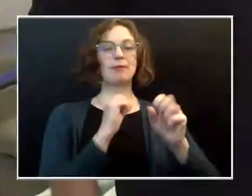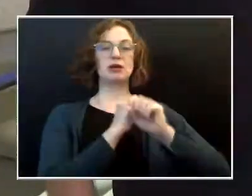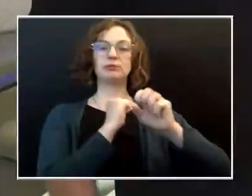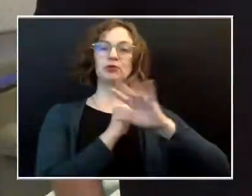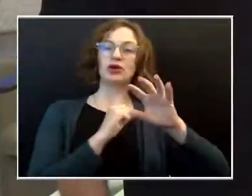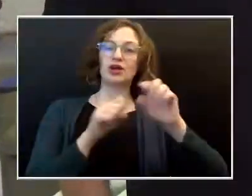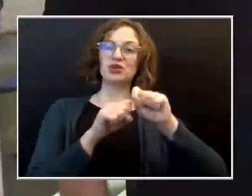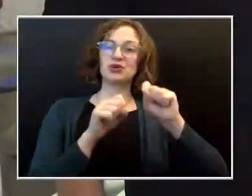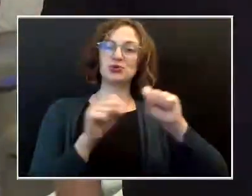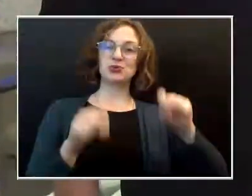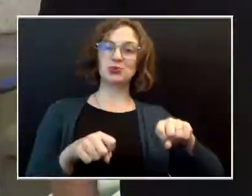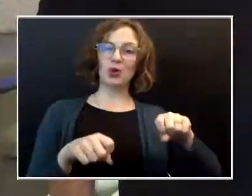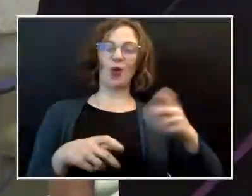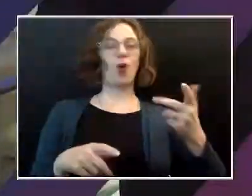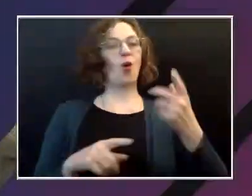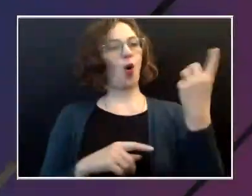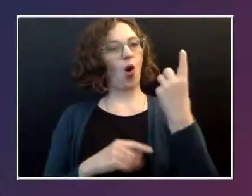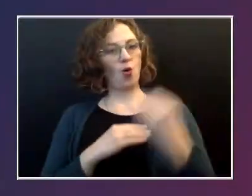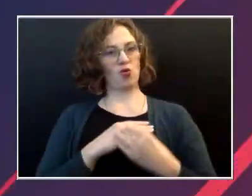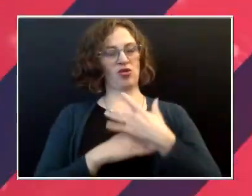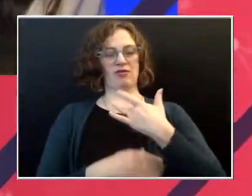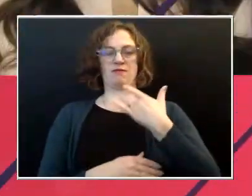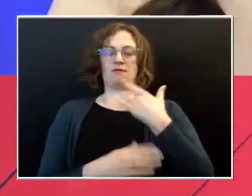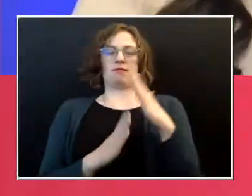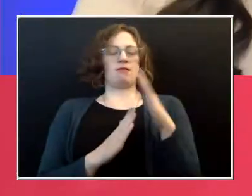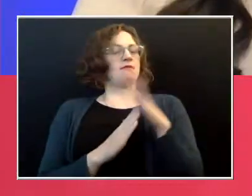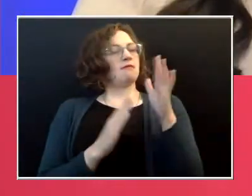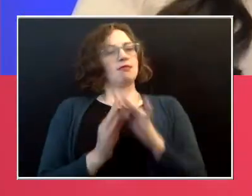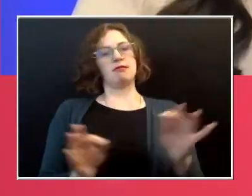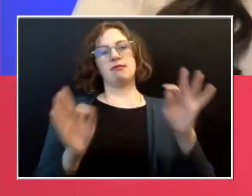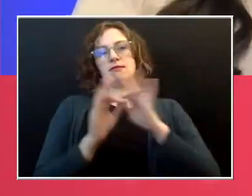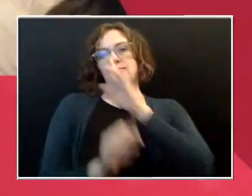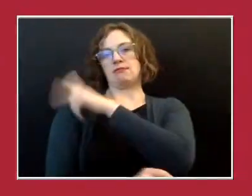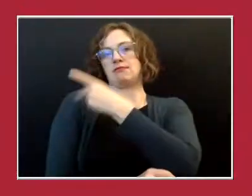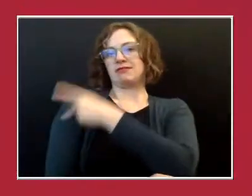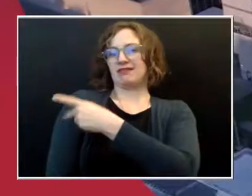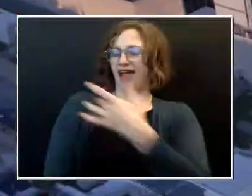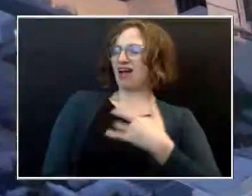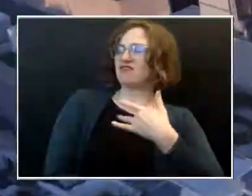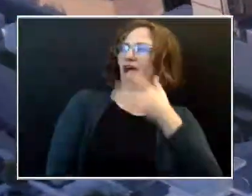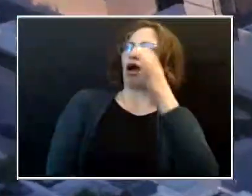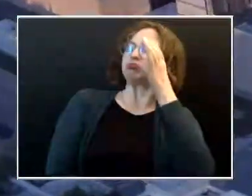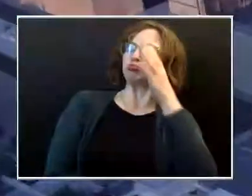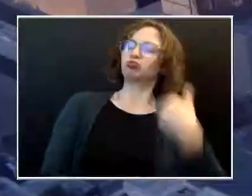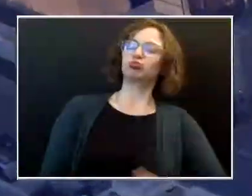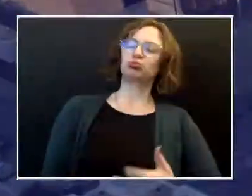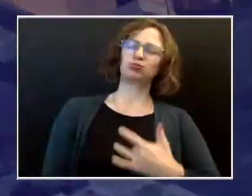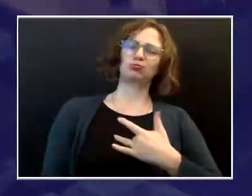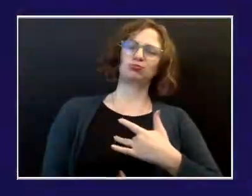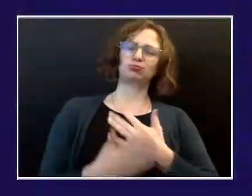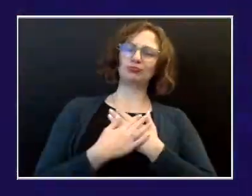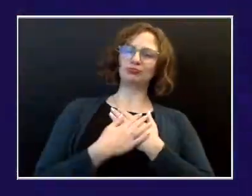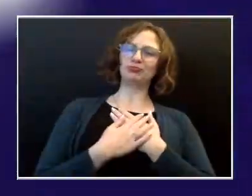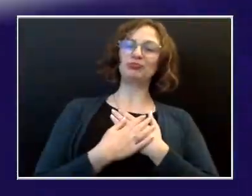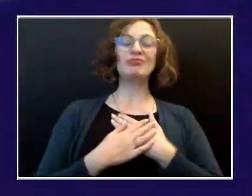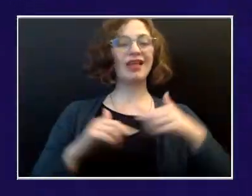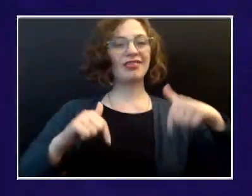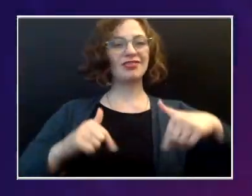most important patient on the planet. I felt heard, and that was really big. This is All Things Heart.